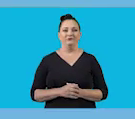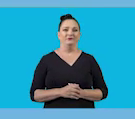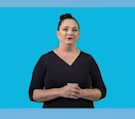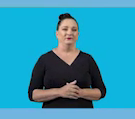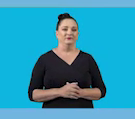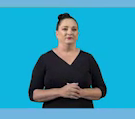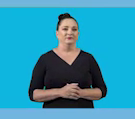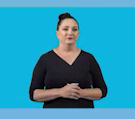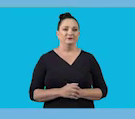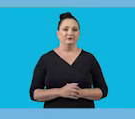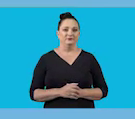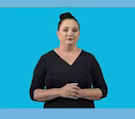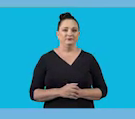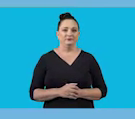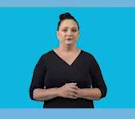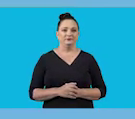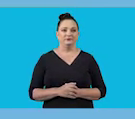random.